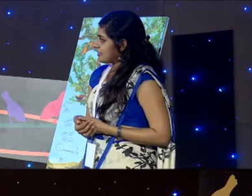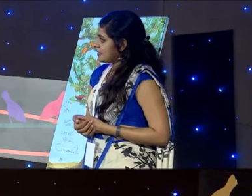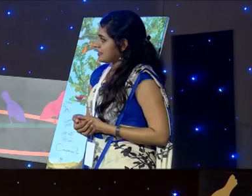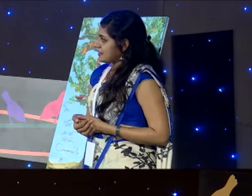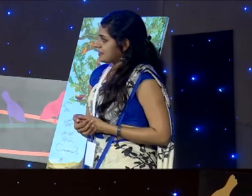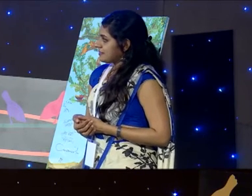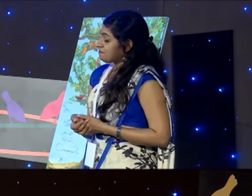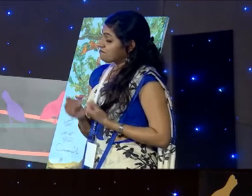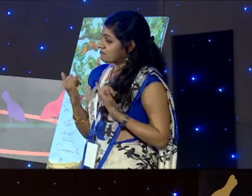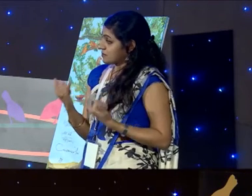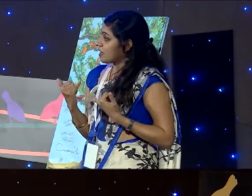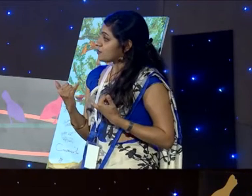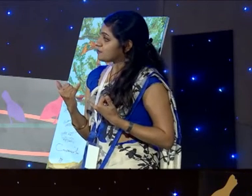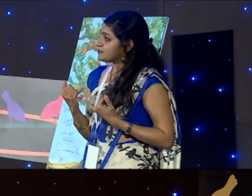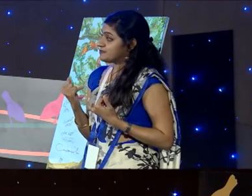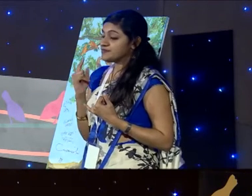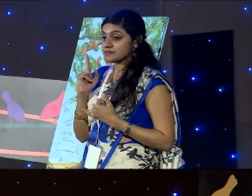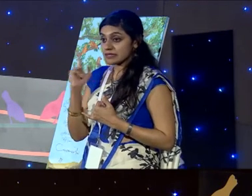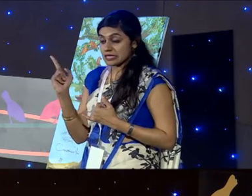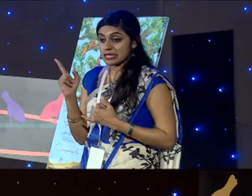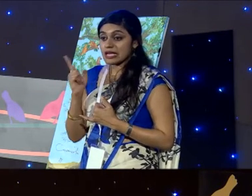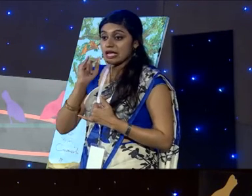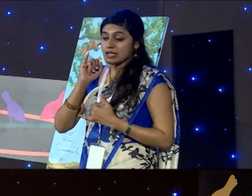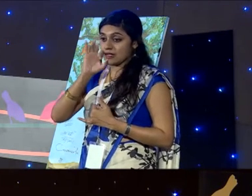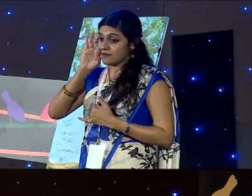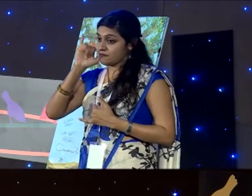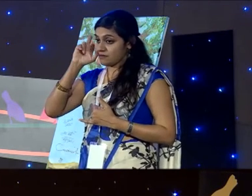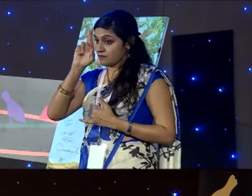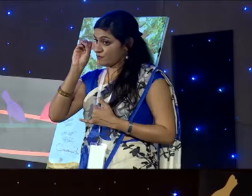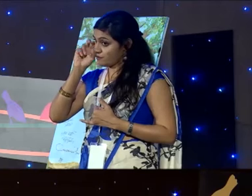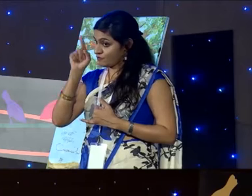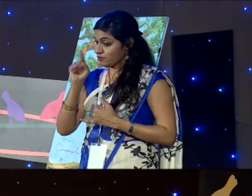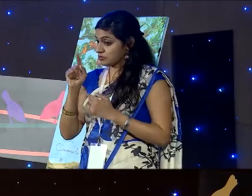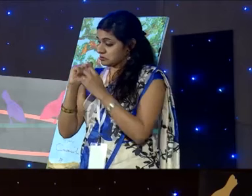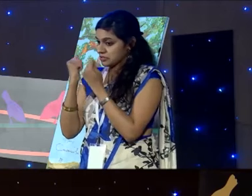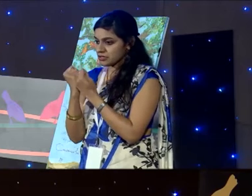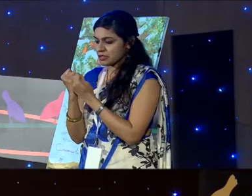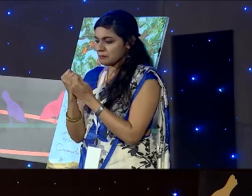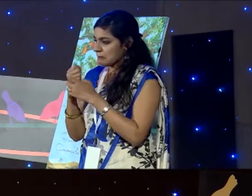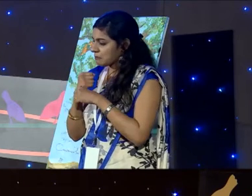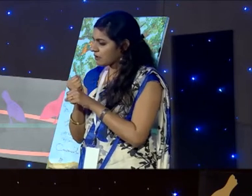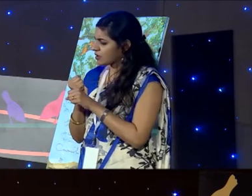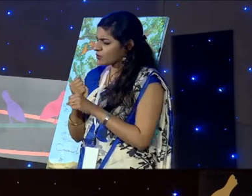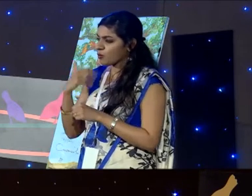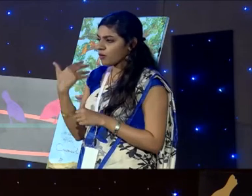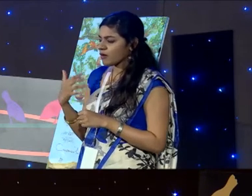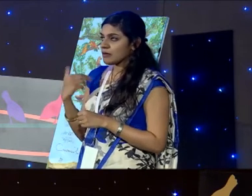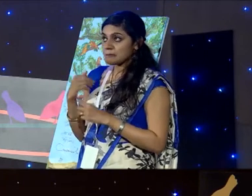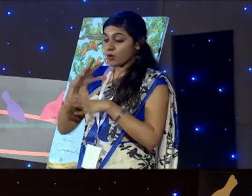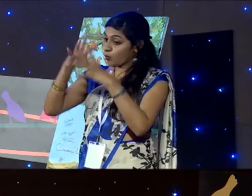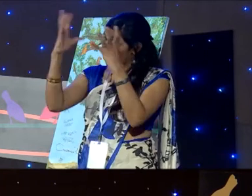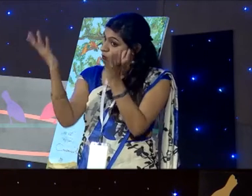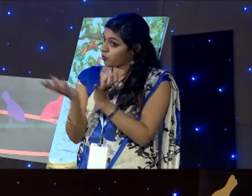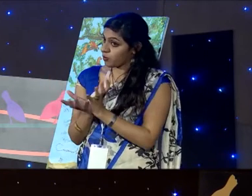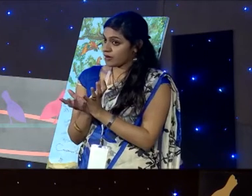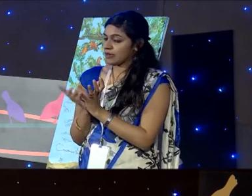created is unique internationally. I go to many countries to look at the work of what's going on in my field, which is